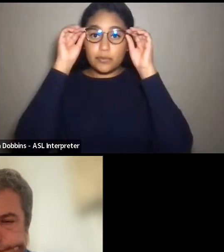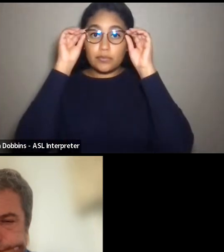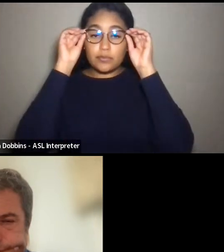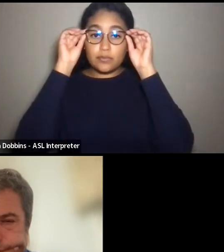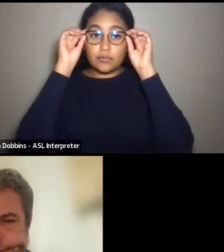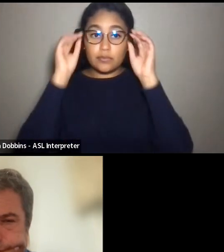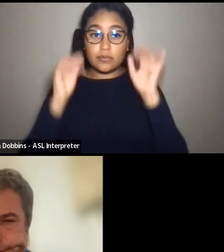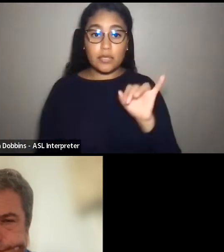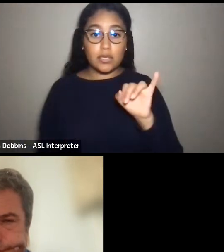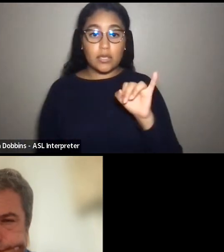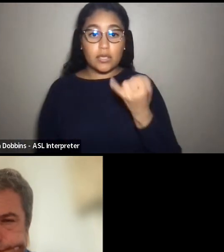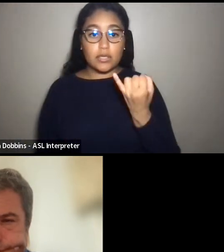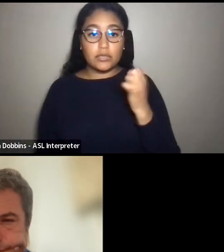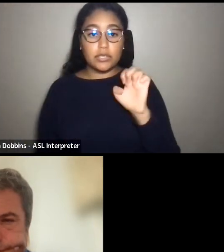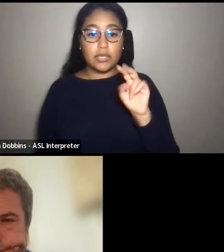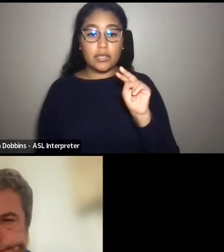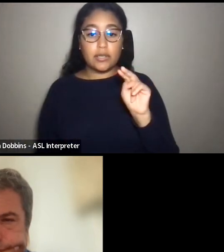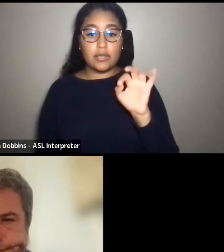Miss Jennifer Blanco.